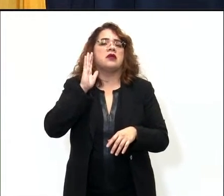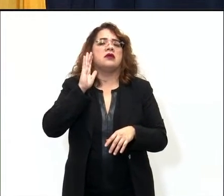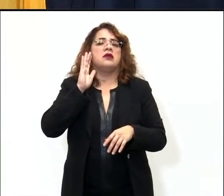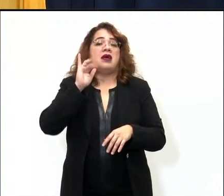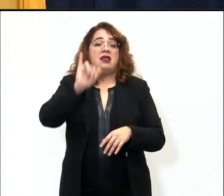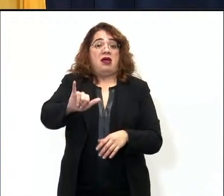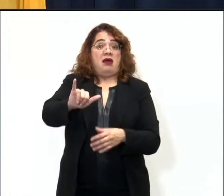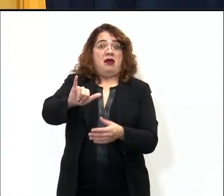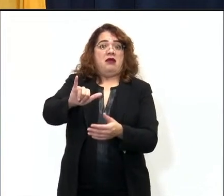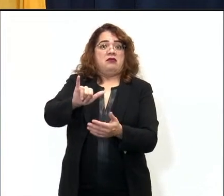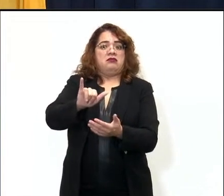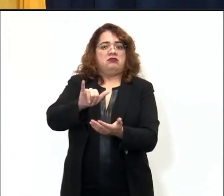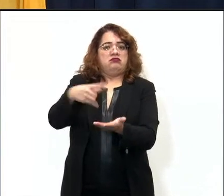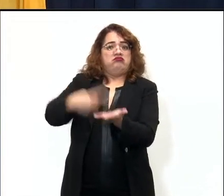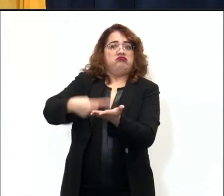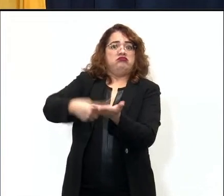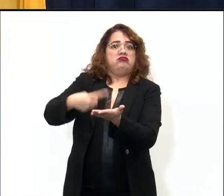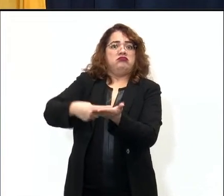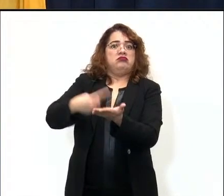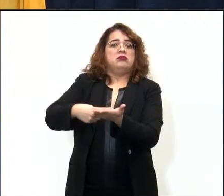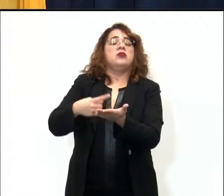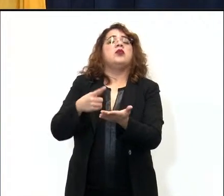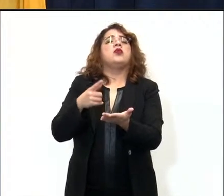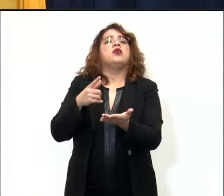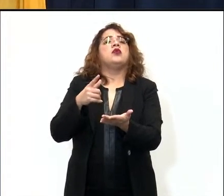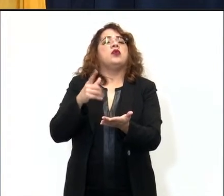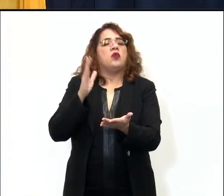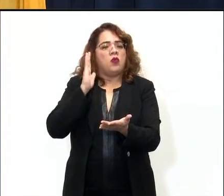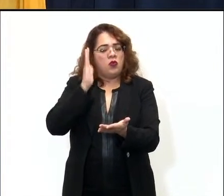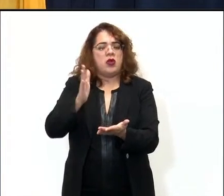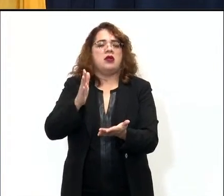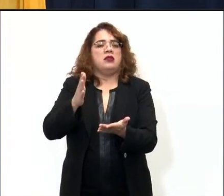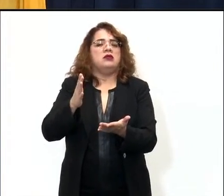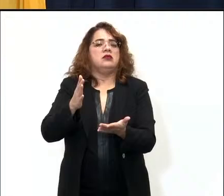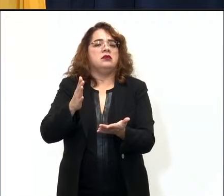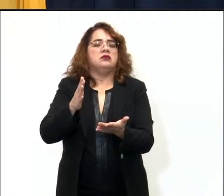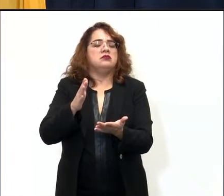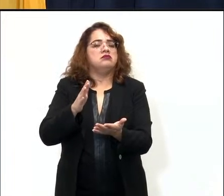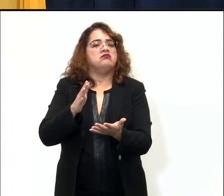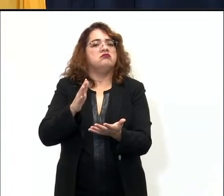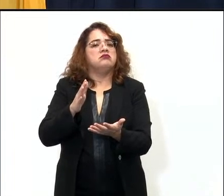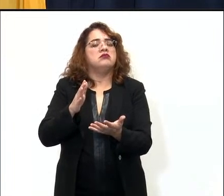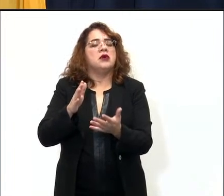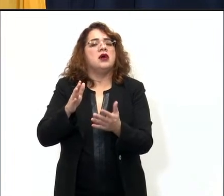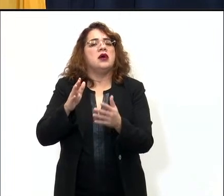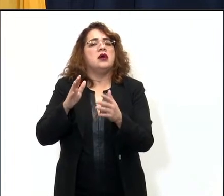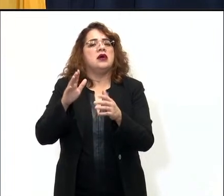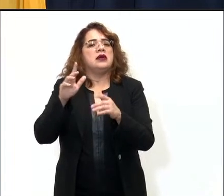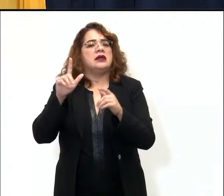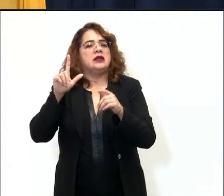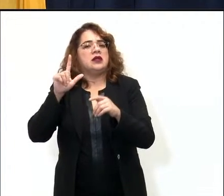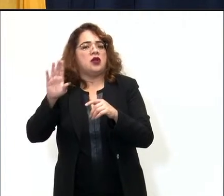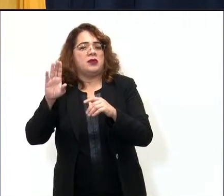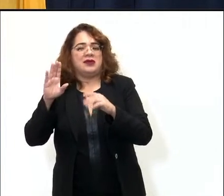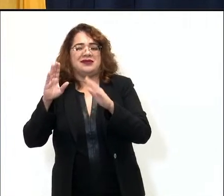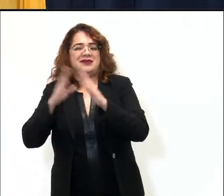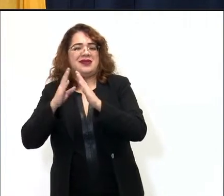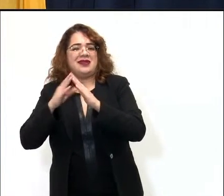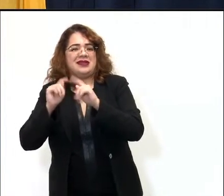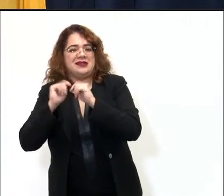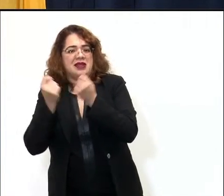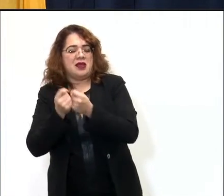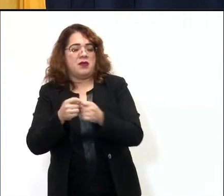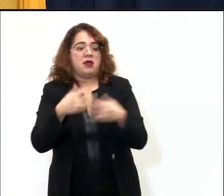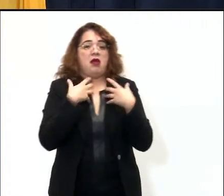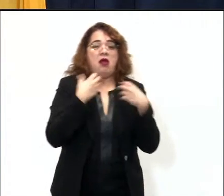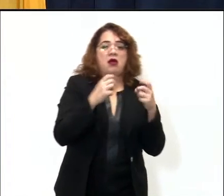that the health department, our city team is starting to have, but we're really hopeful that we're